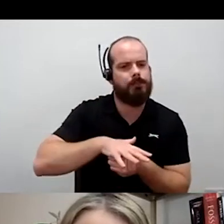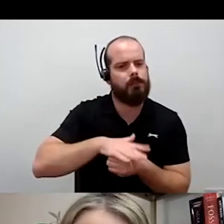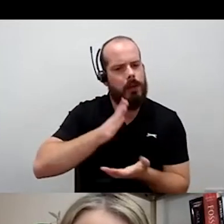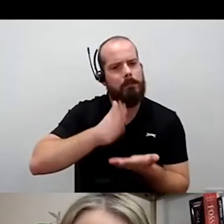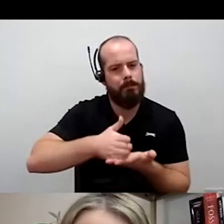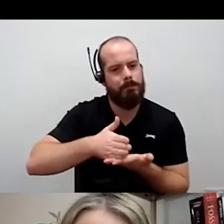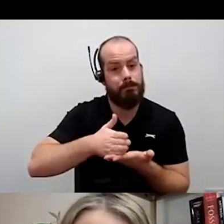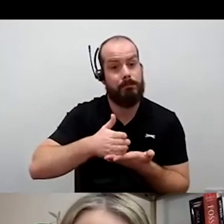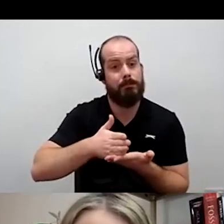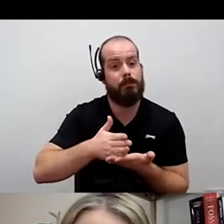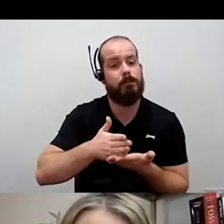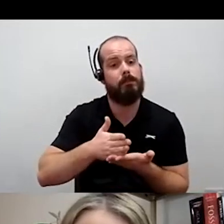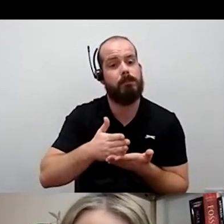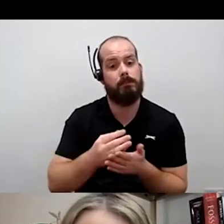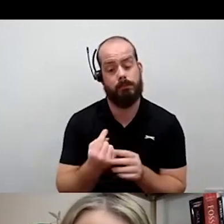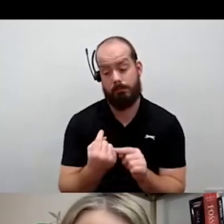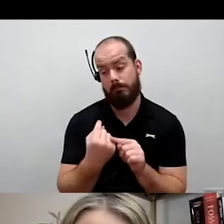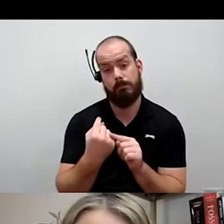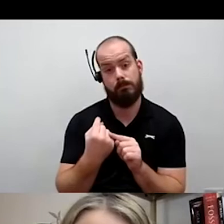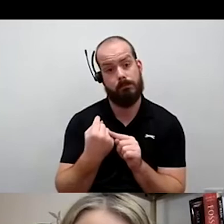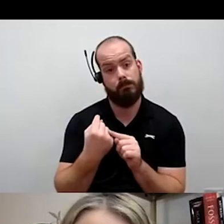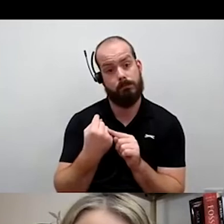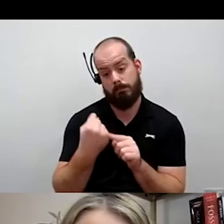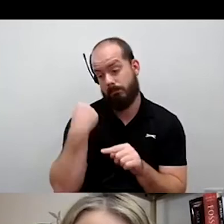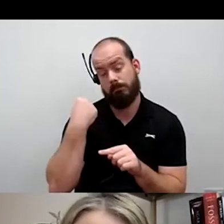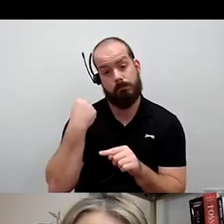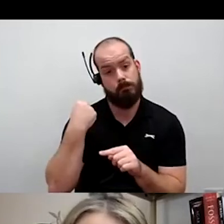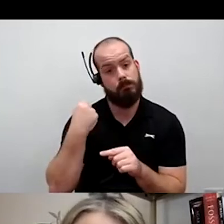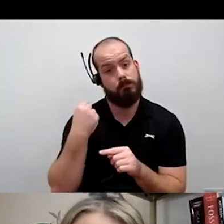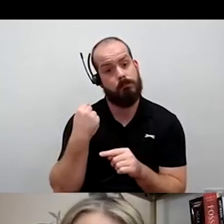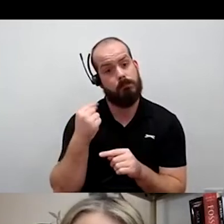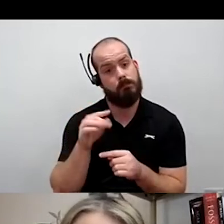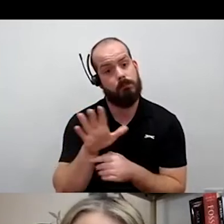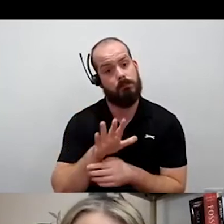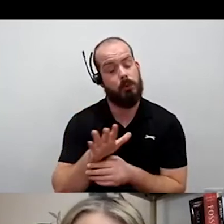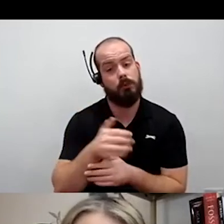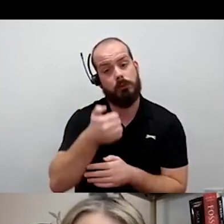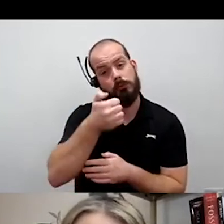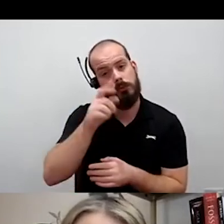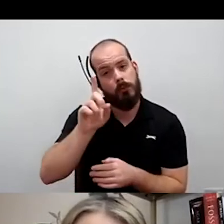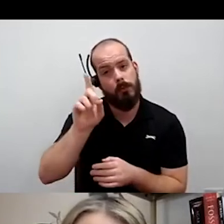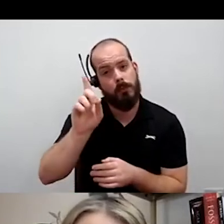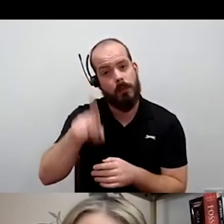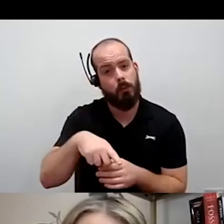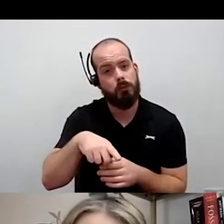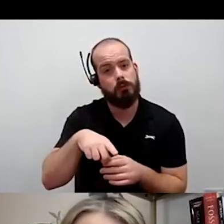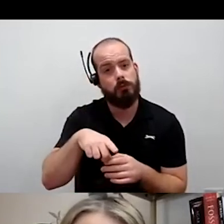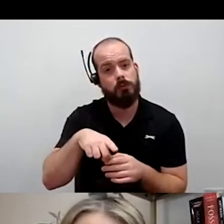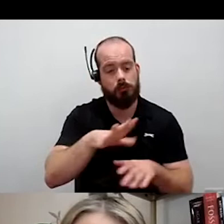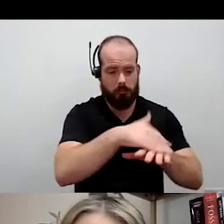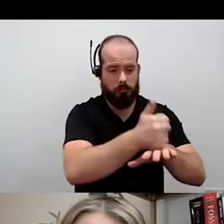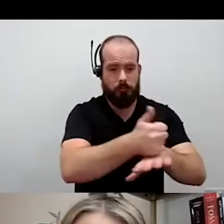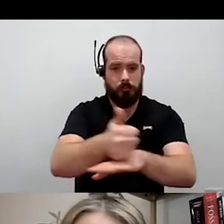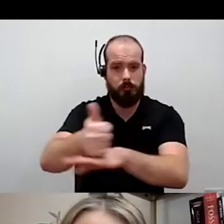just until the rise of Nazism, there were about 6,000 distribution system operators that were cooperatives